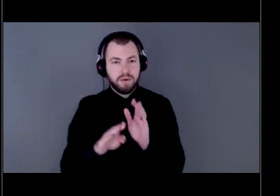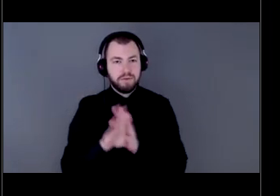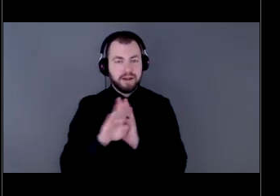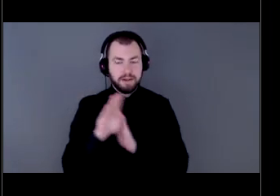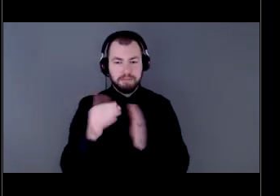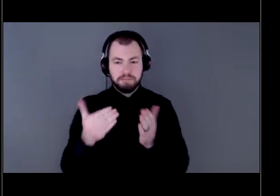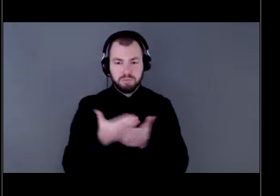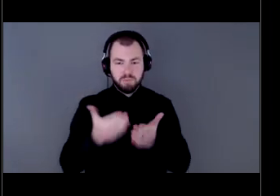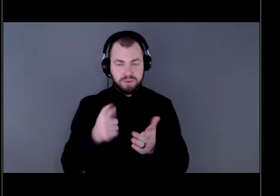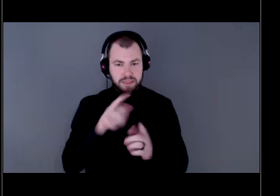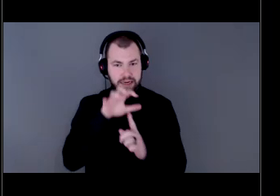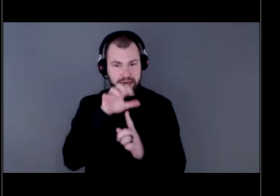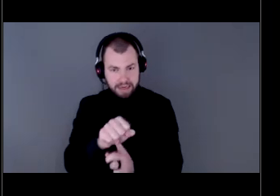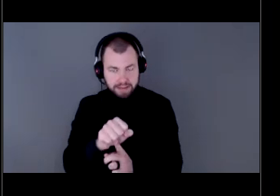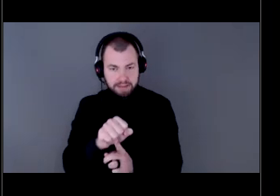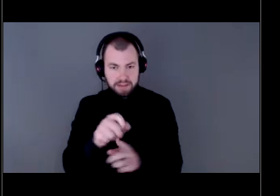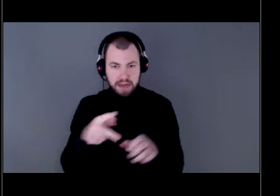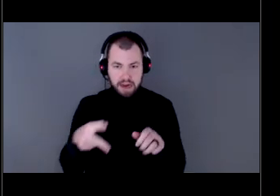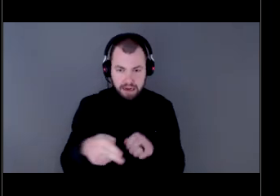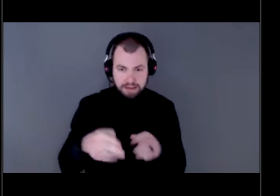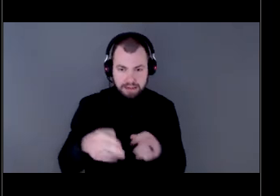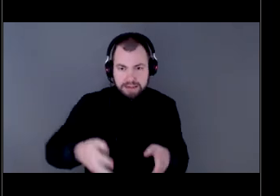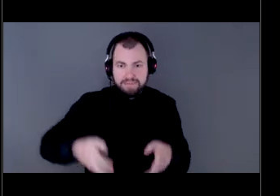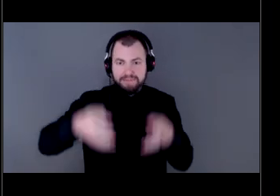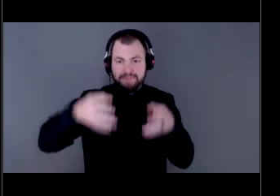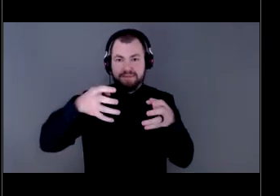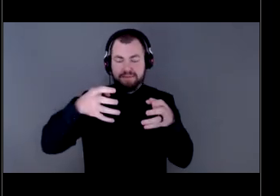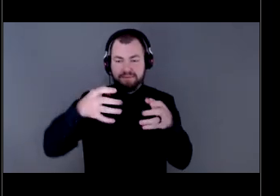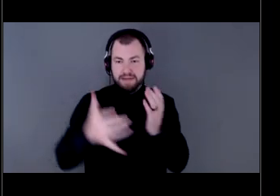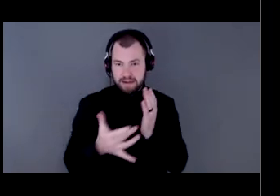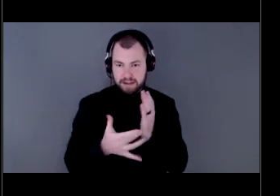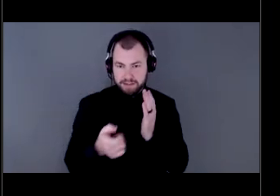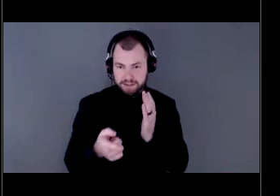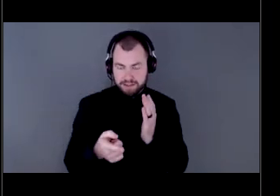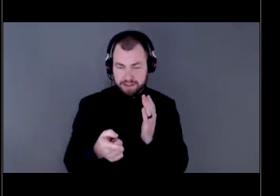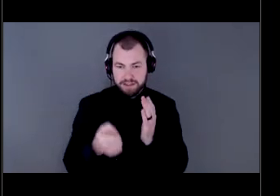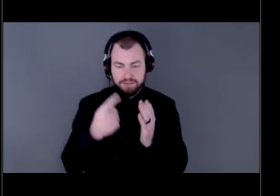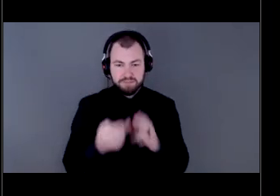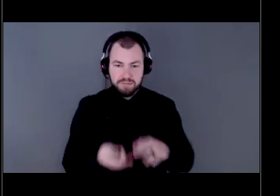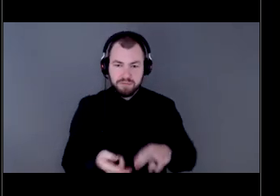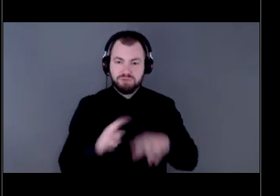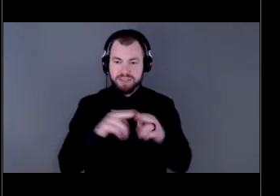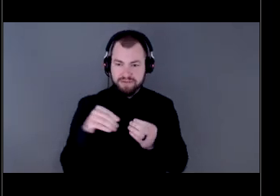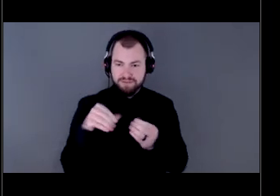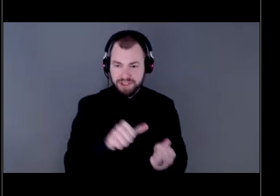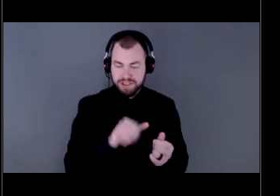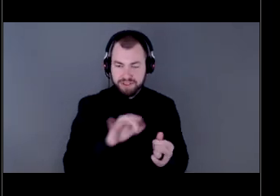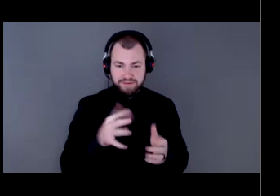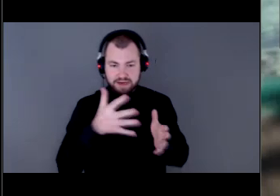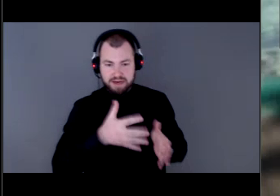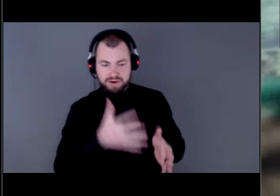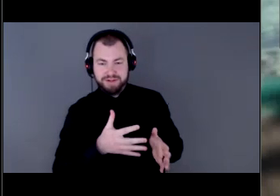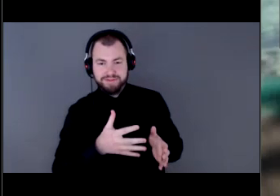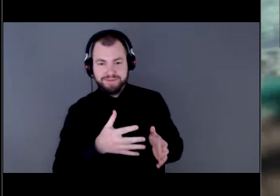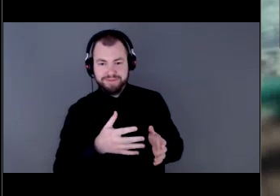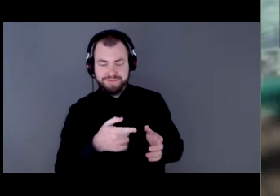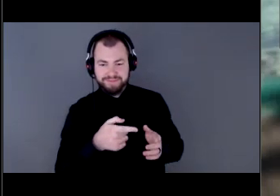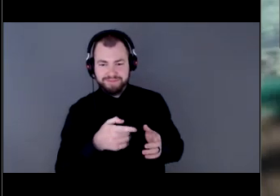detecting, cutting, and lifting technologies to increase the efficiency of derelict fishing gear removal.